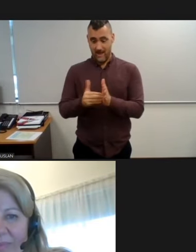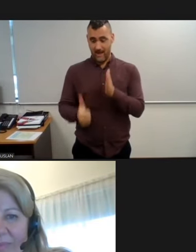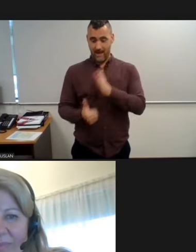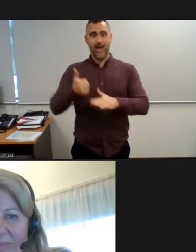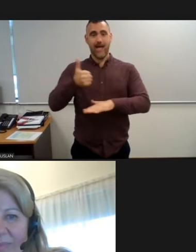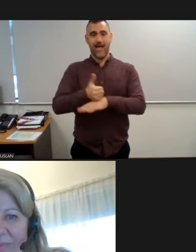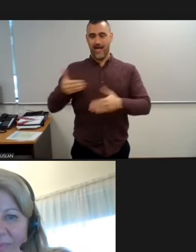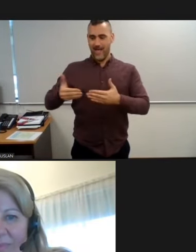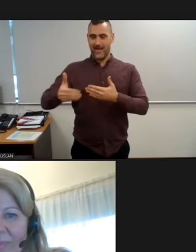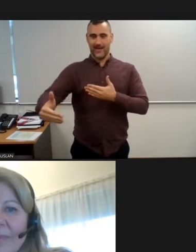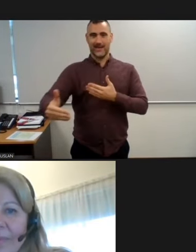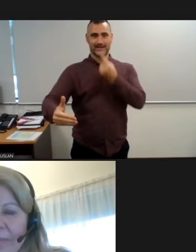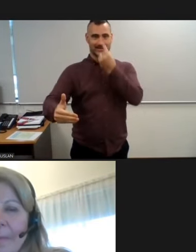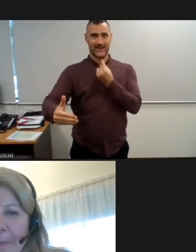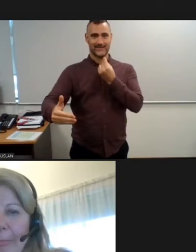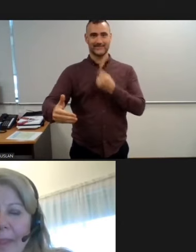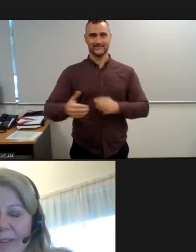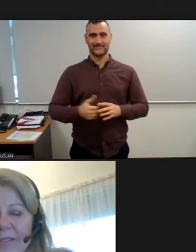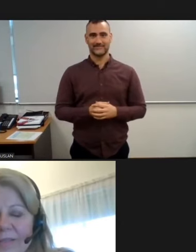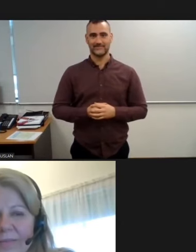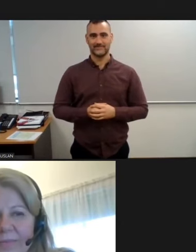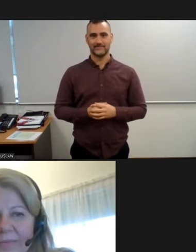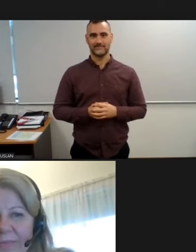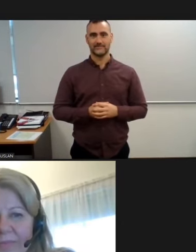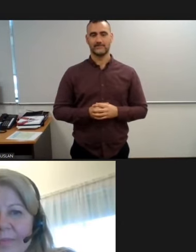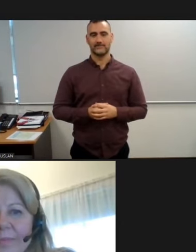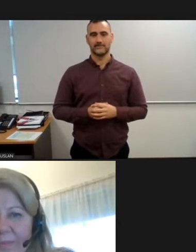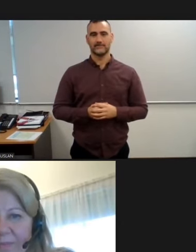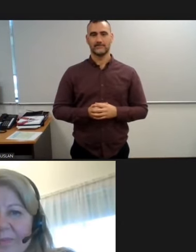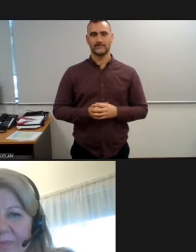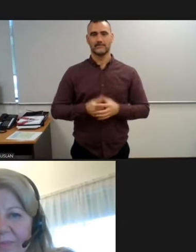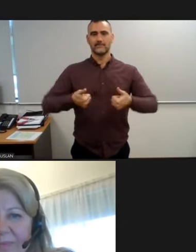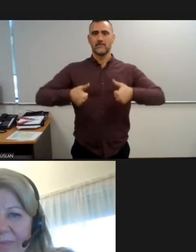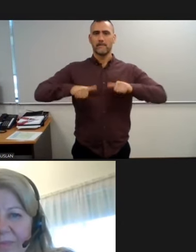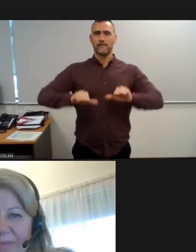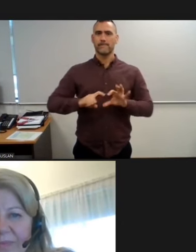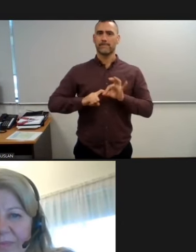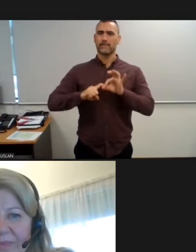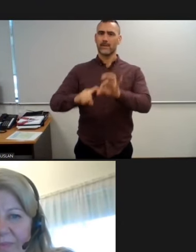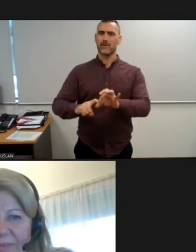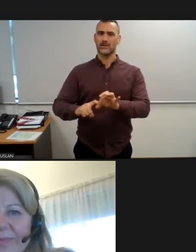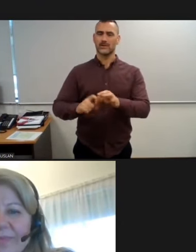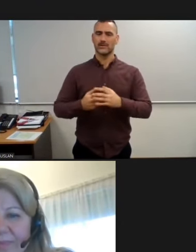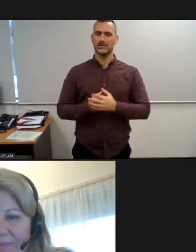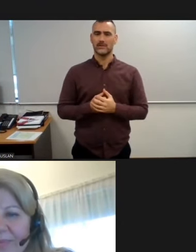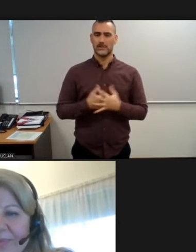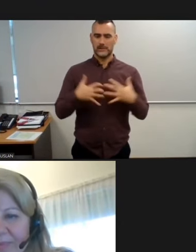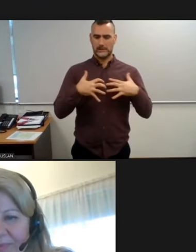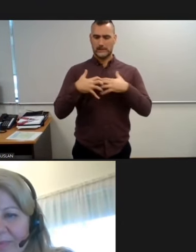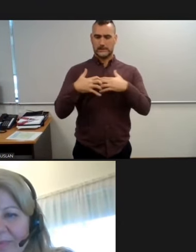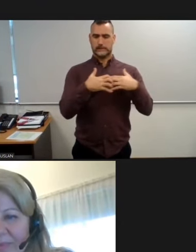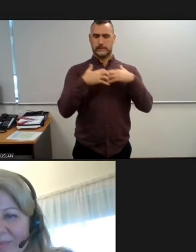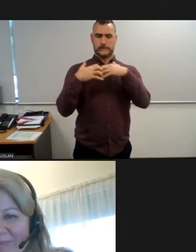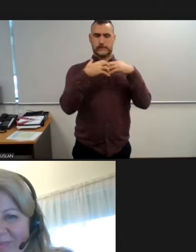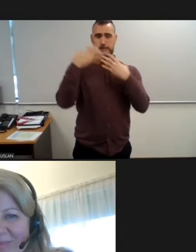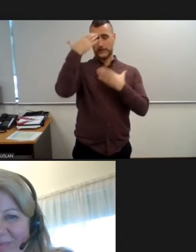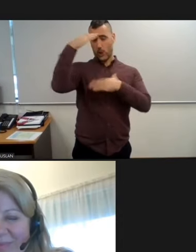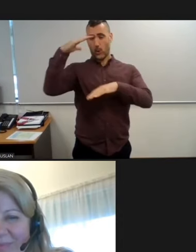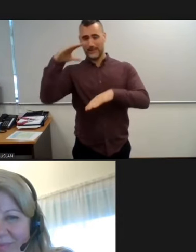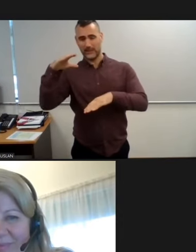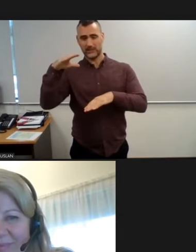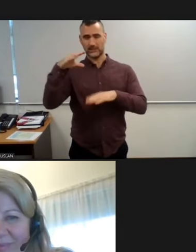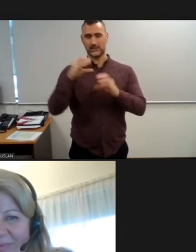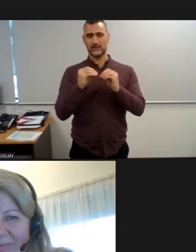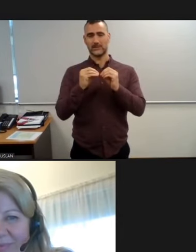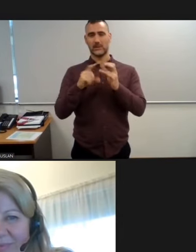able to socially distance, particularly if they're in overcrowded accommodation, so places like rooming houses, etc. as well. Interested to